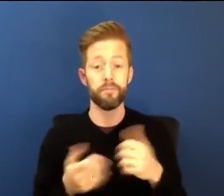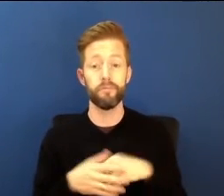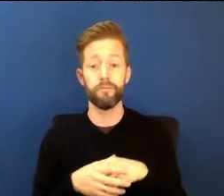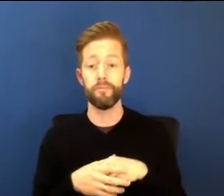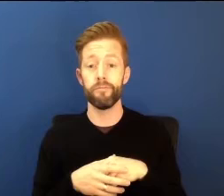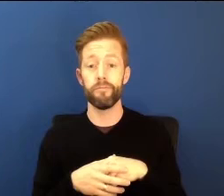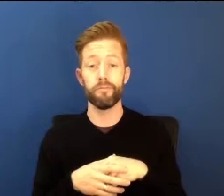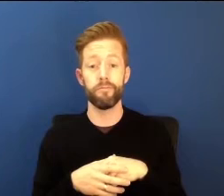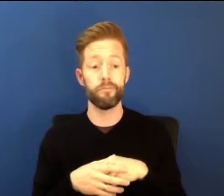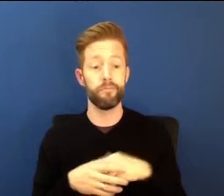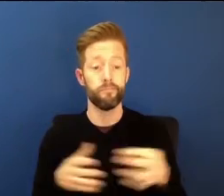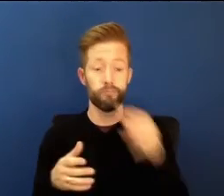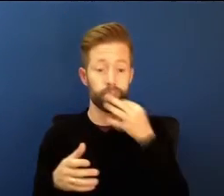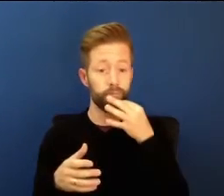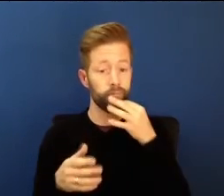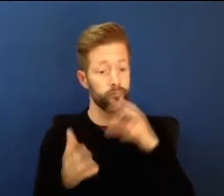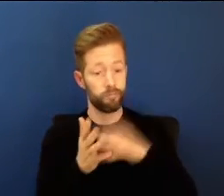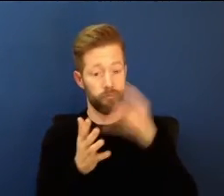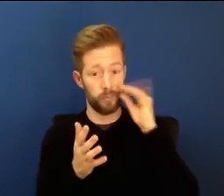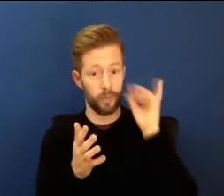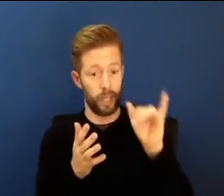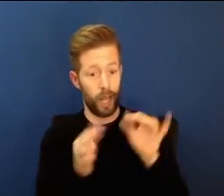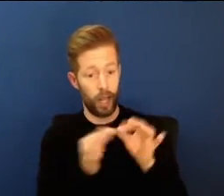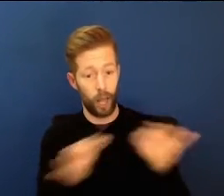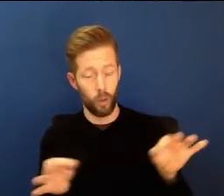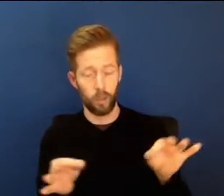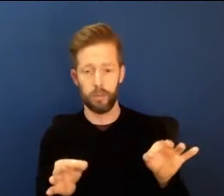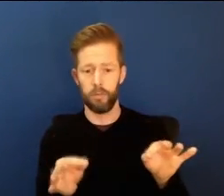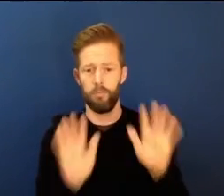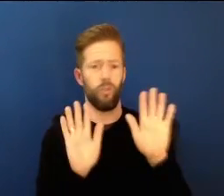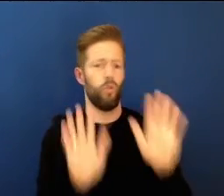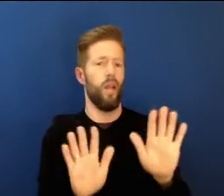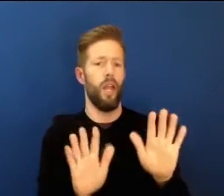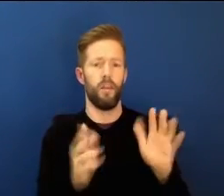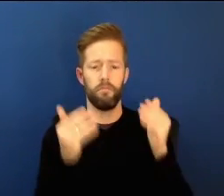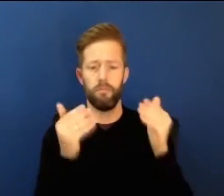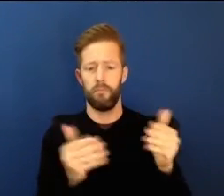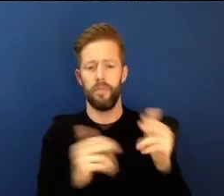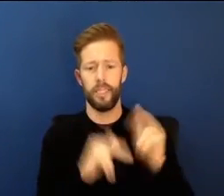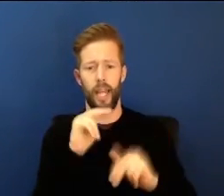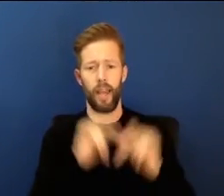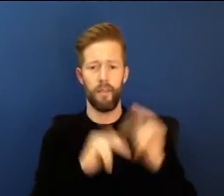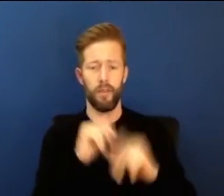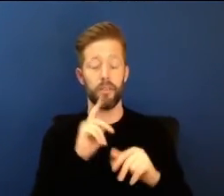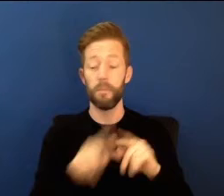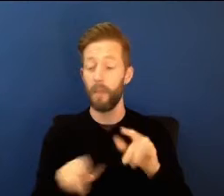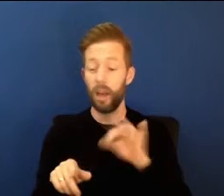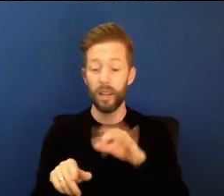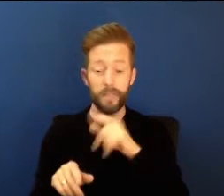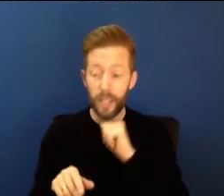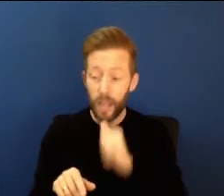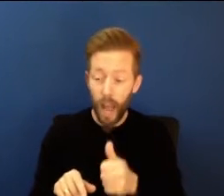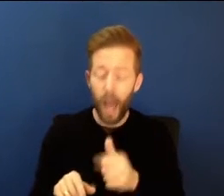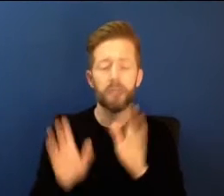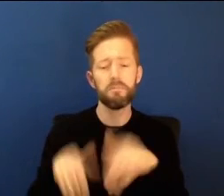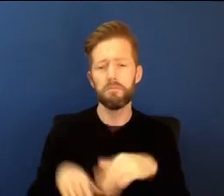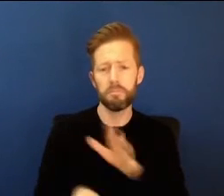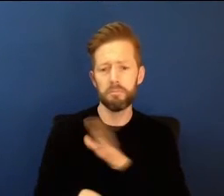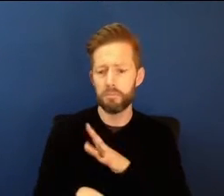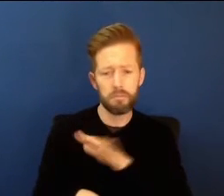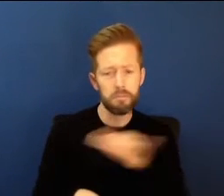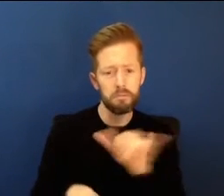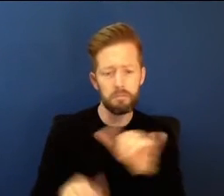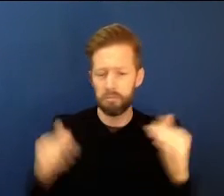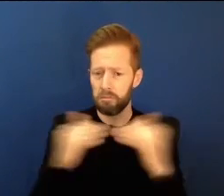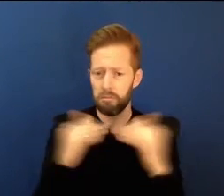capable of taking on that language, then that's great. Let's scaffold it in. Mm-hmm. But if they're not, that's okay